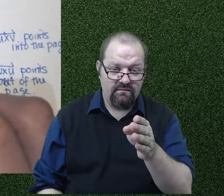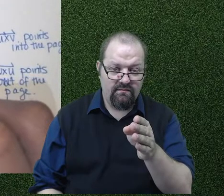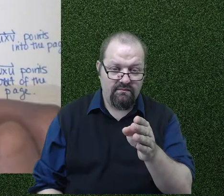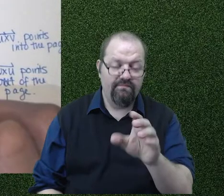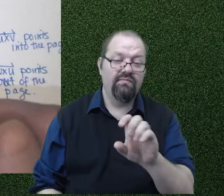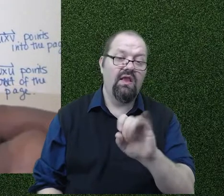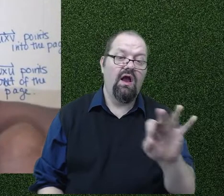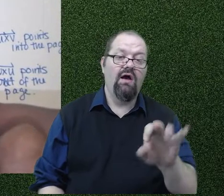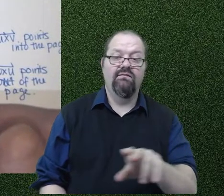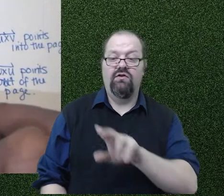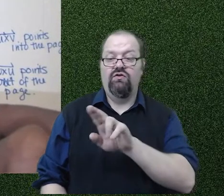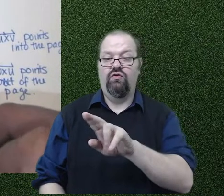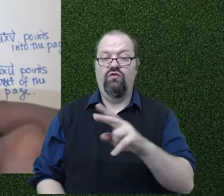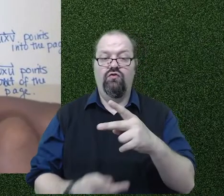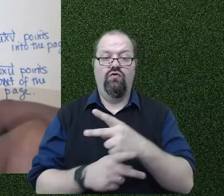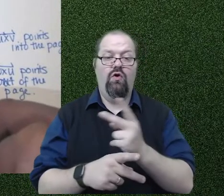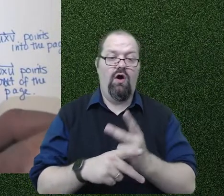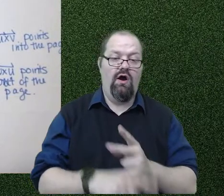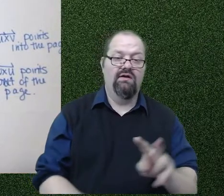of u cross v.